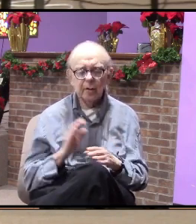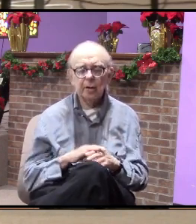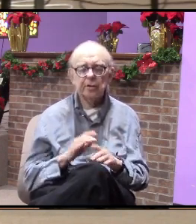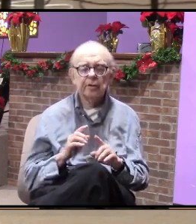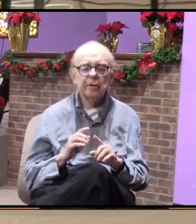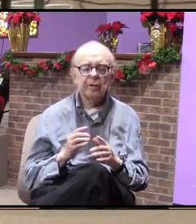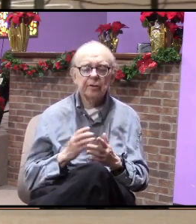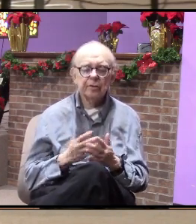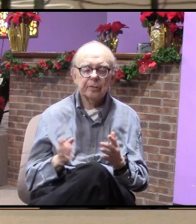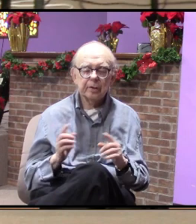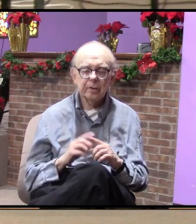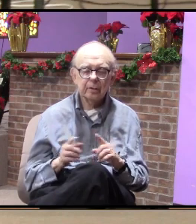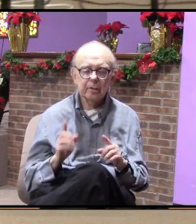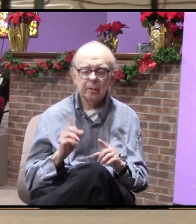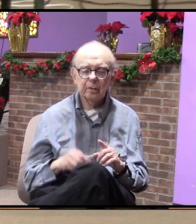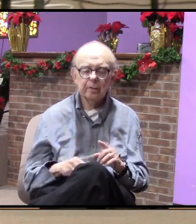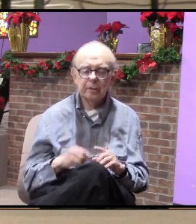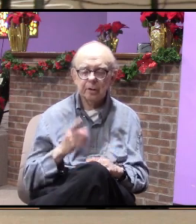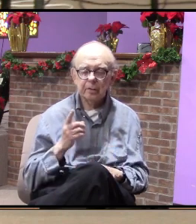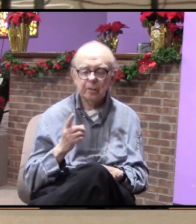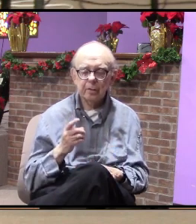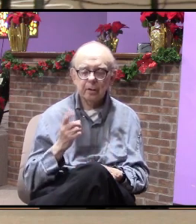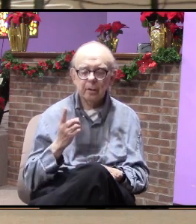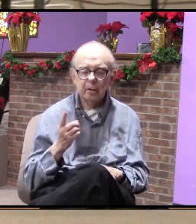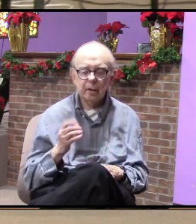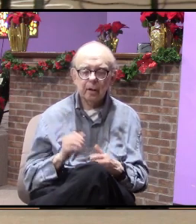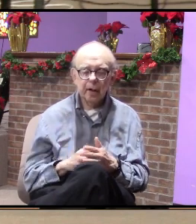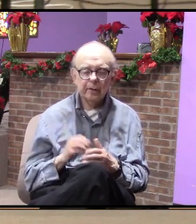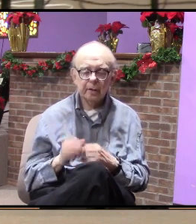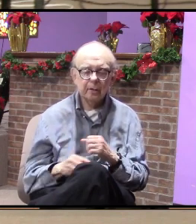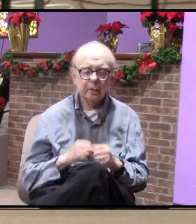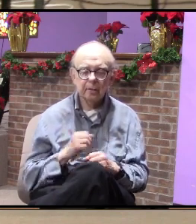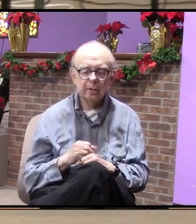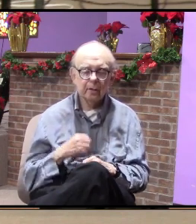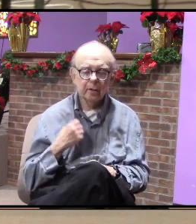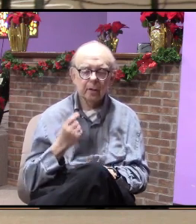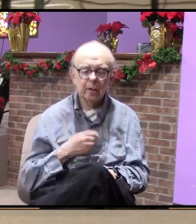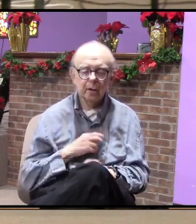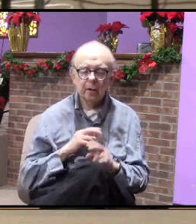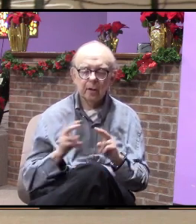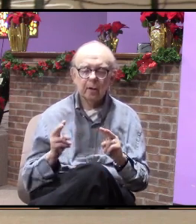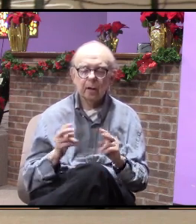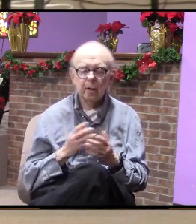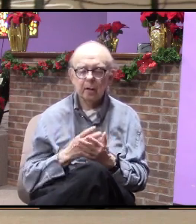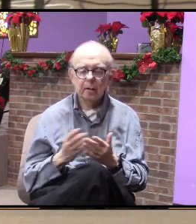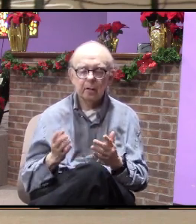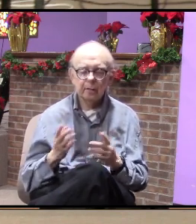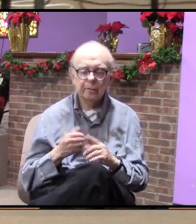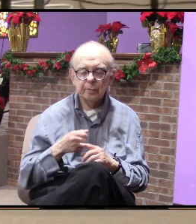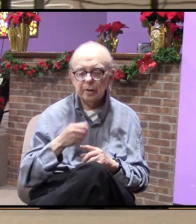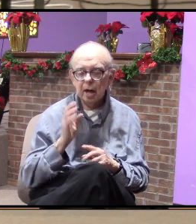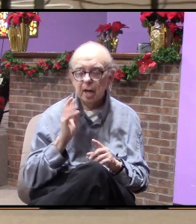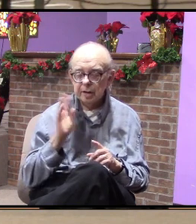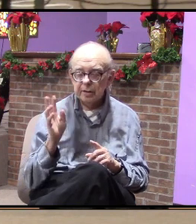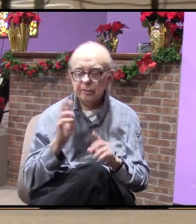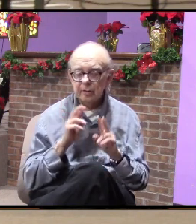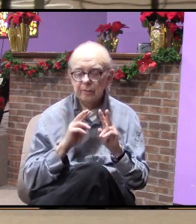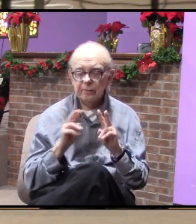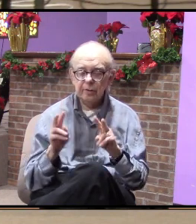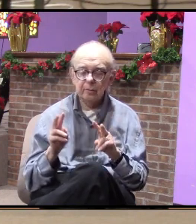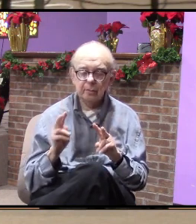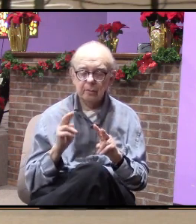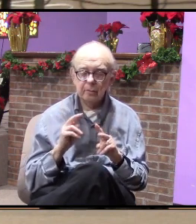else. What we need to do is understand that this year we're going to look at things from God's view